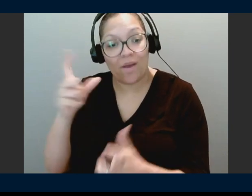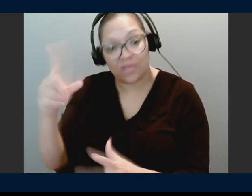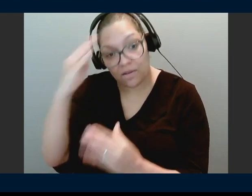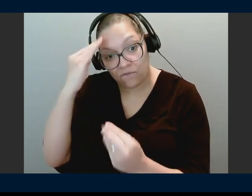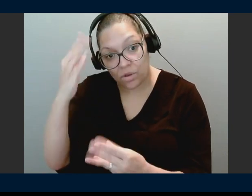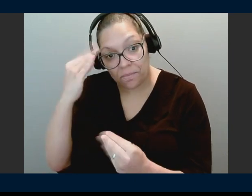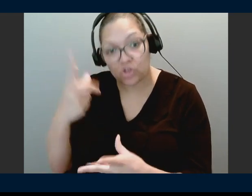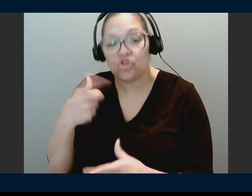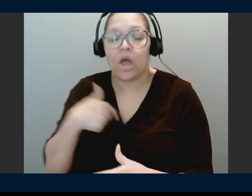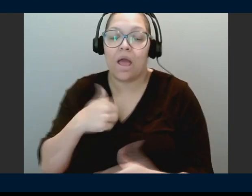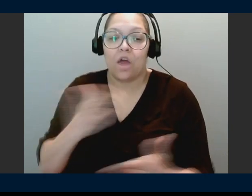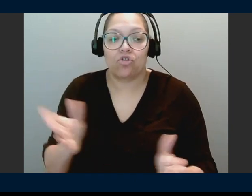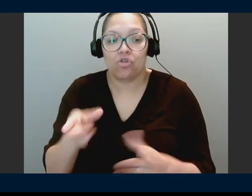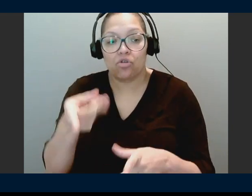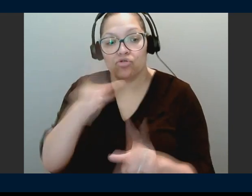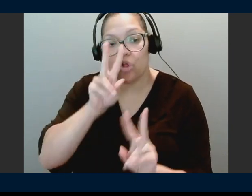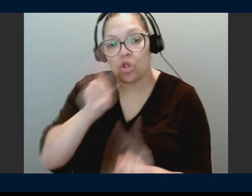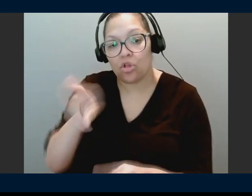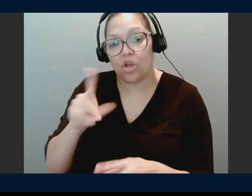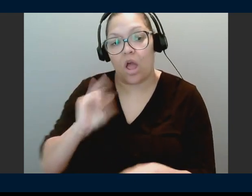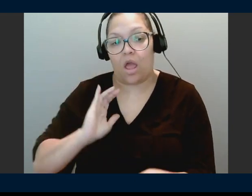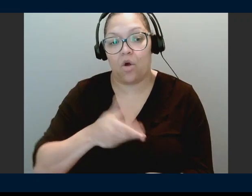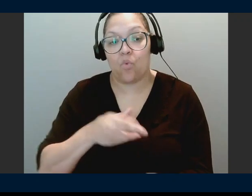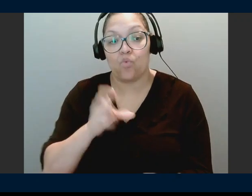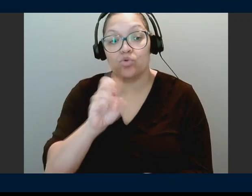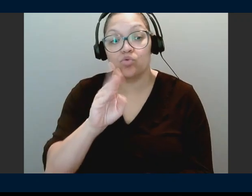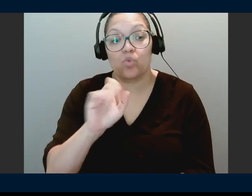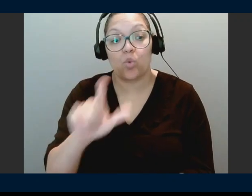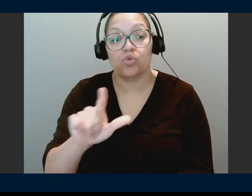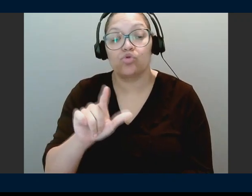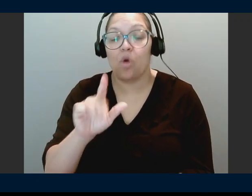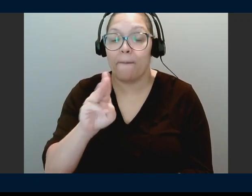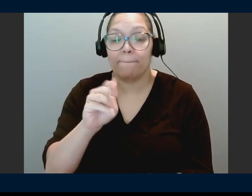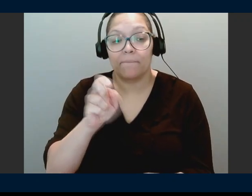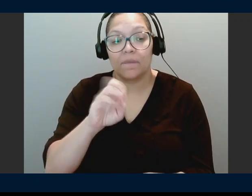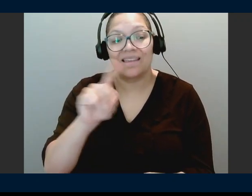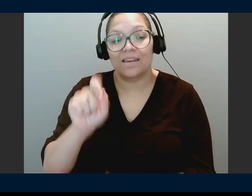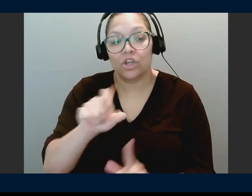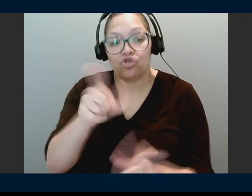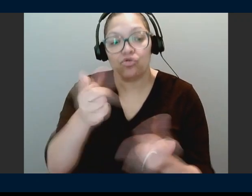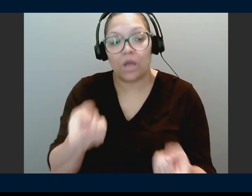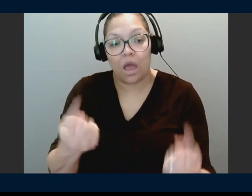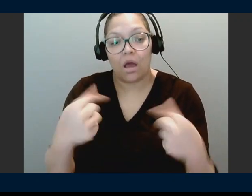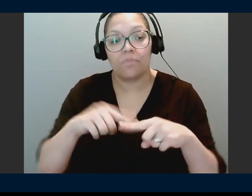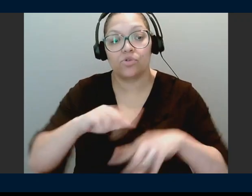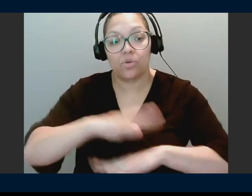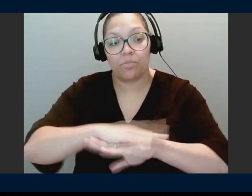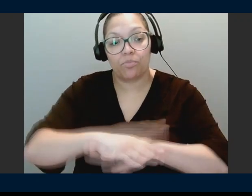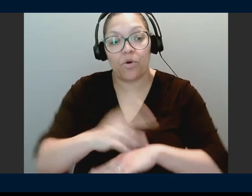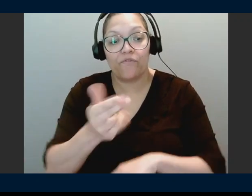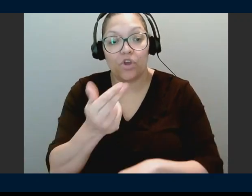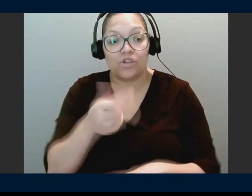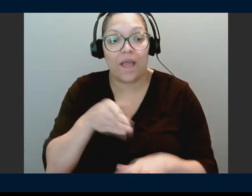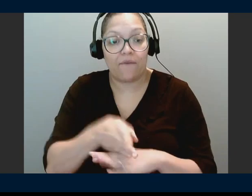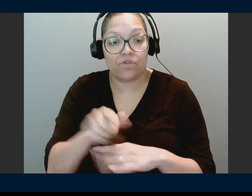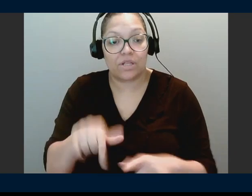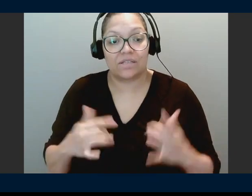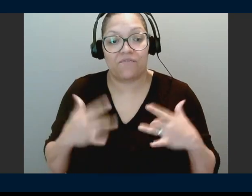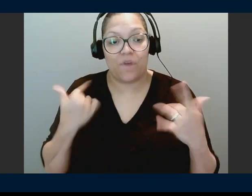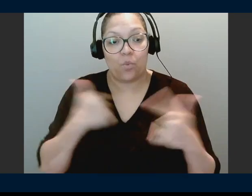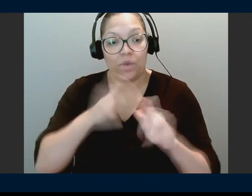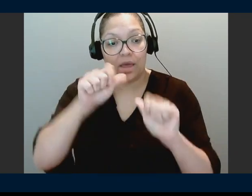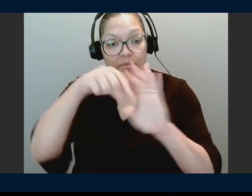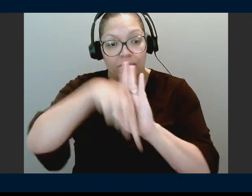our publications and our social media pages. And again, visit with me at booth number 13 after this event, and we can talk in more detail. Thank